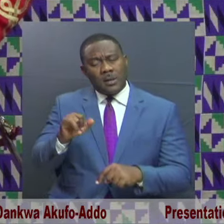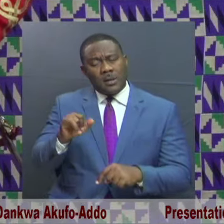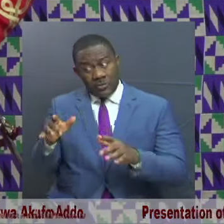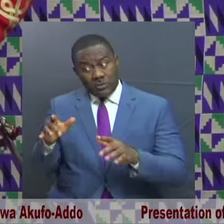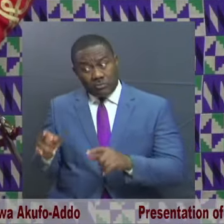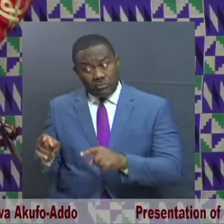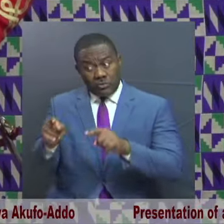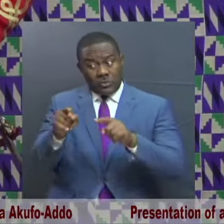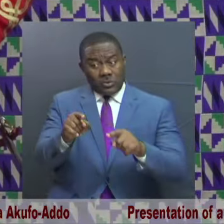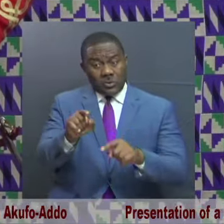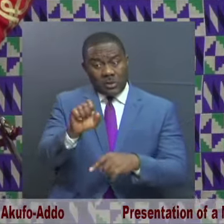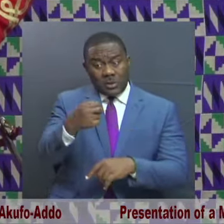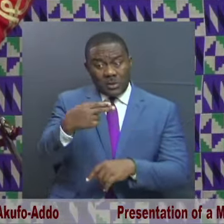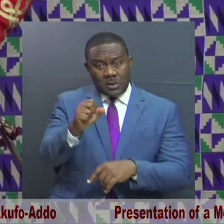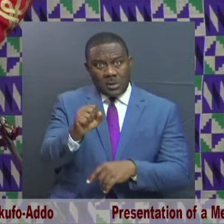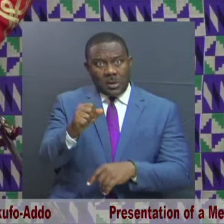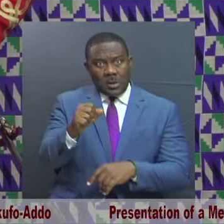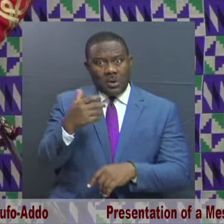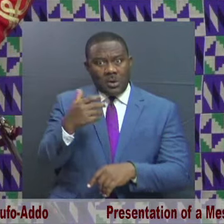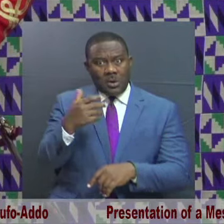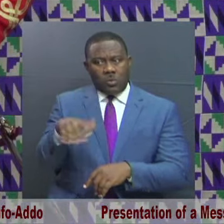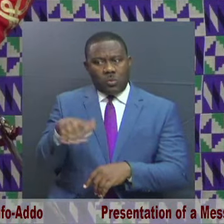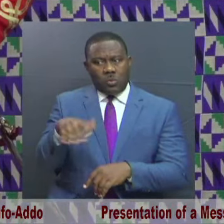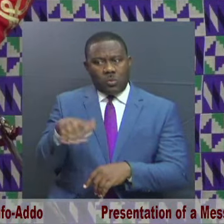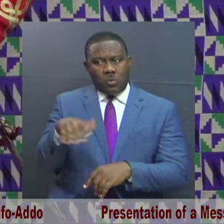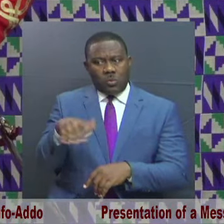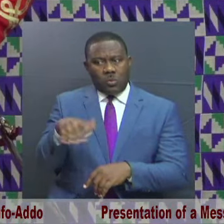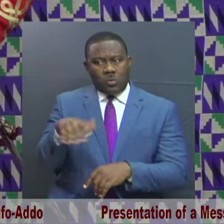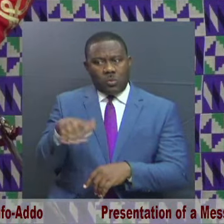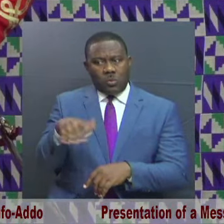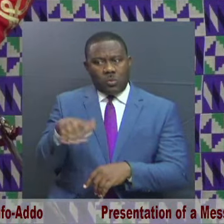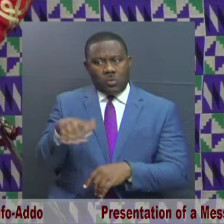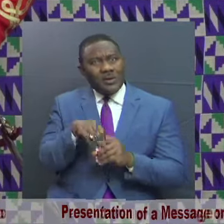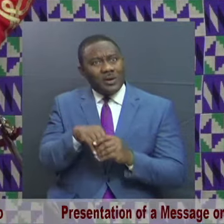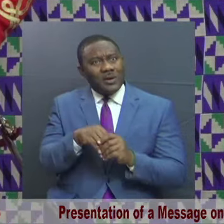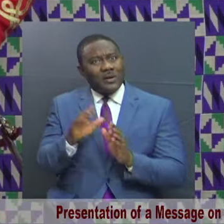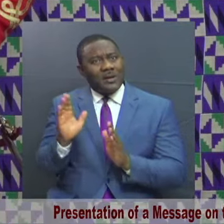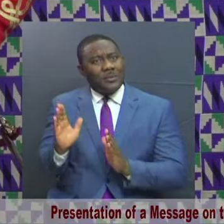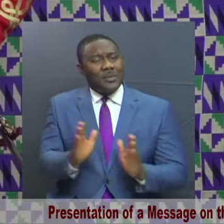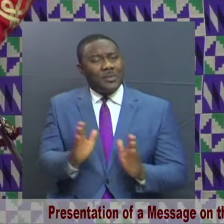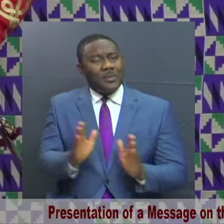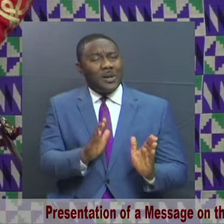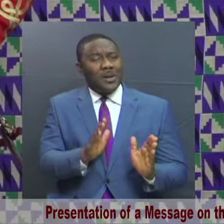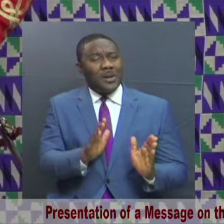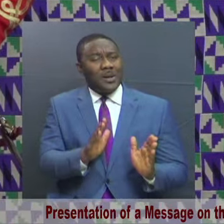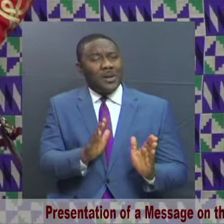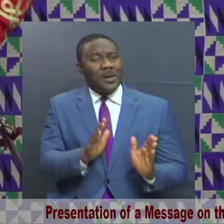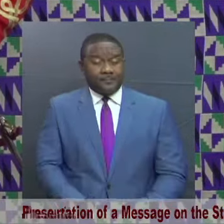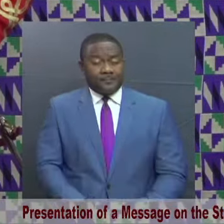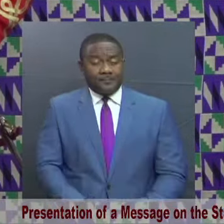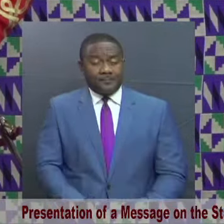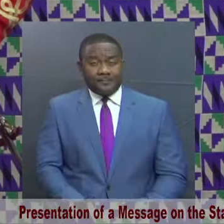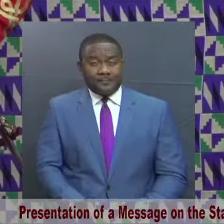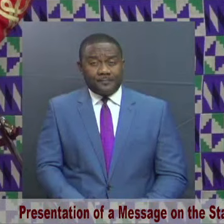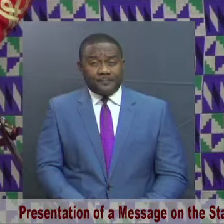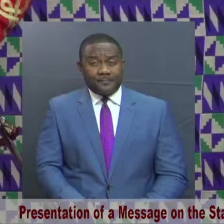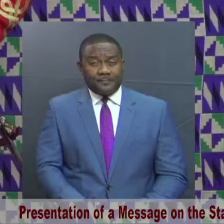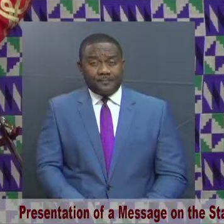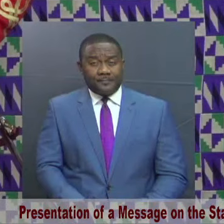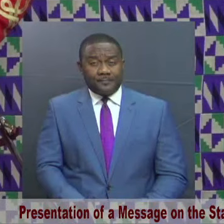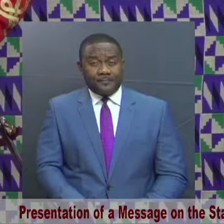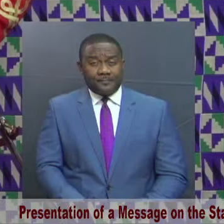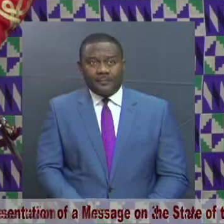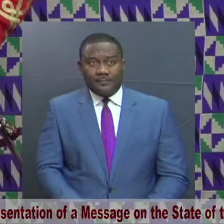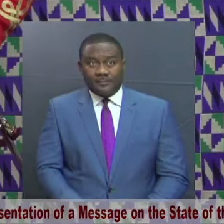senior high school was simply not factored in their expectations Mr Speaker